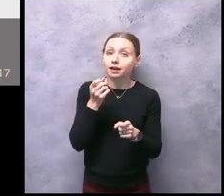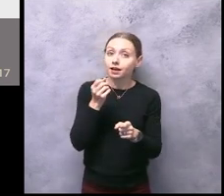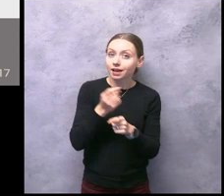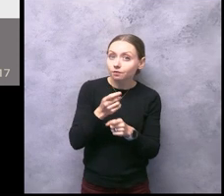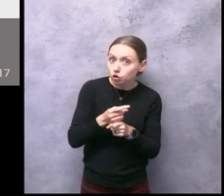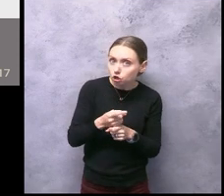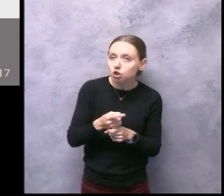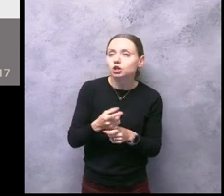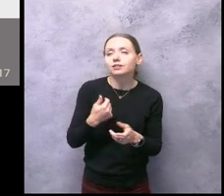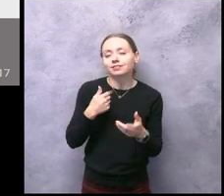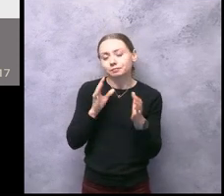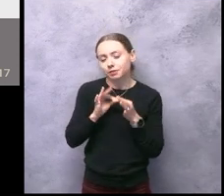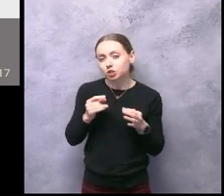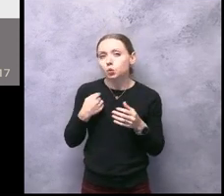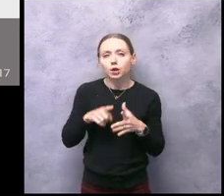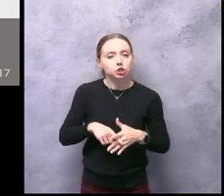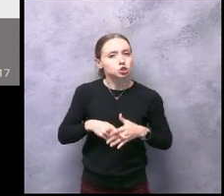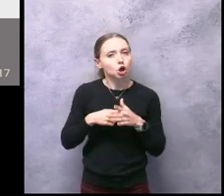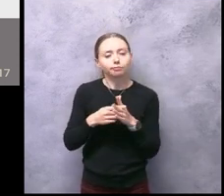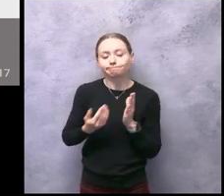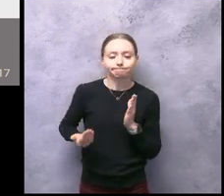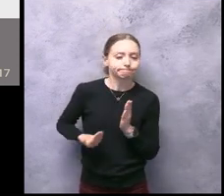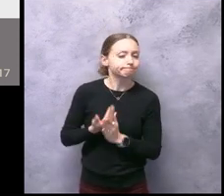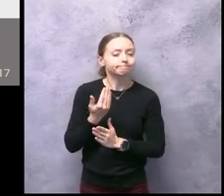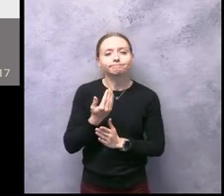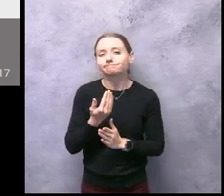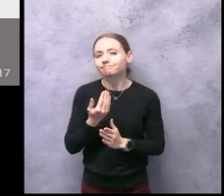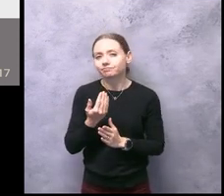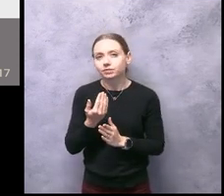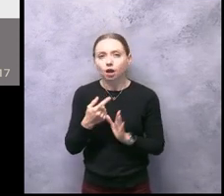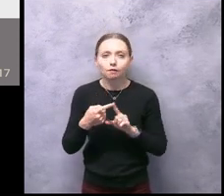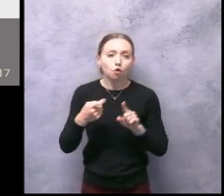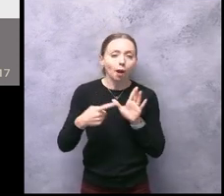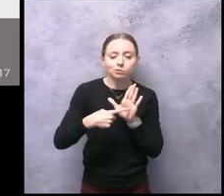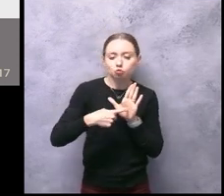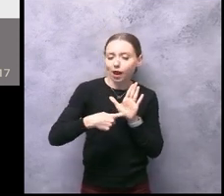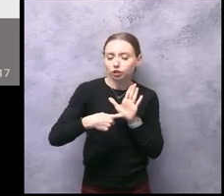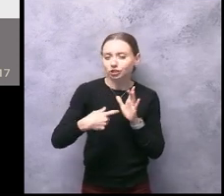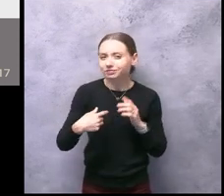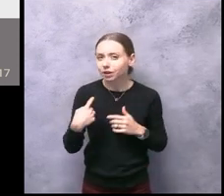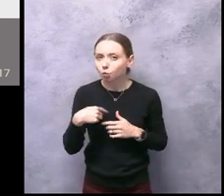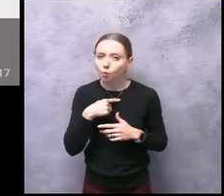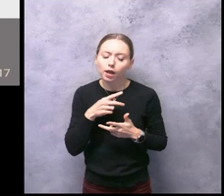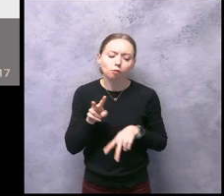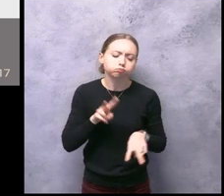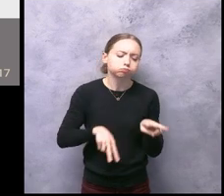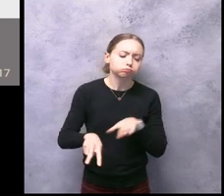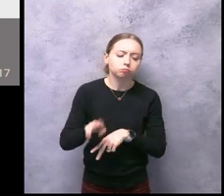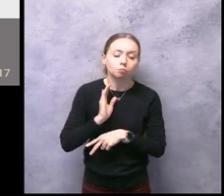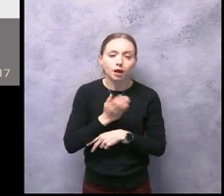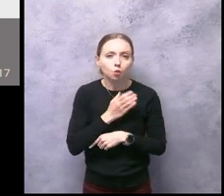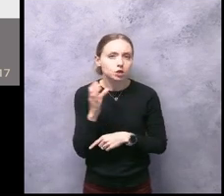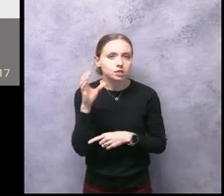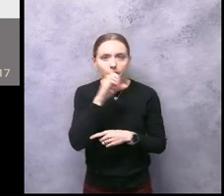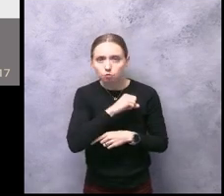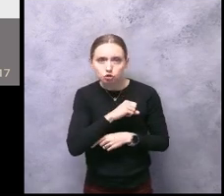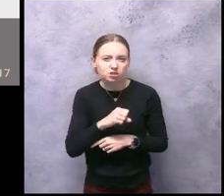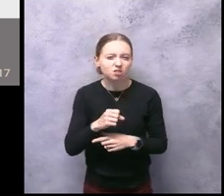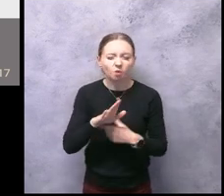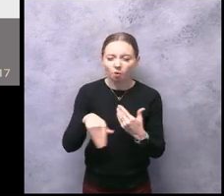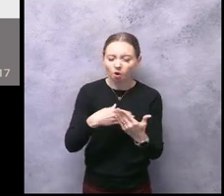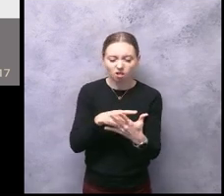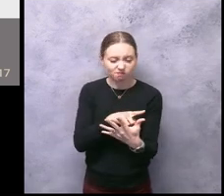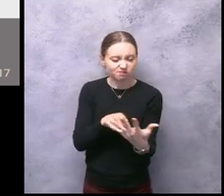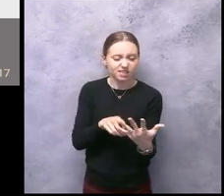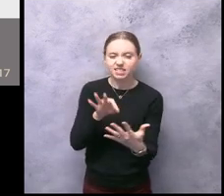start from scratch, and we reassess all of those assumptions and those factors and what has happened in the past year